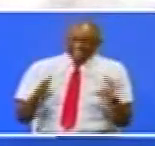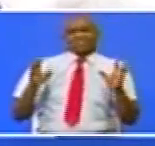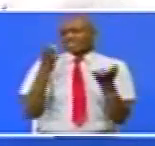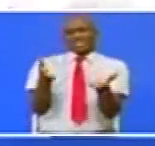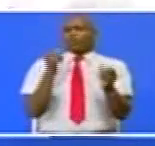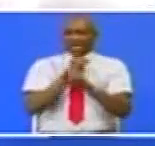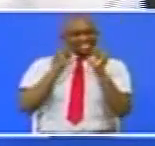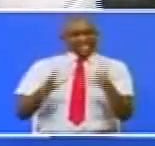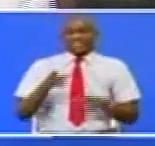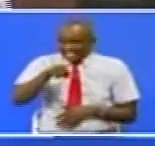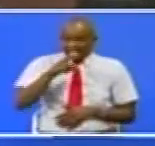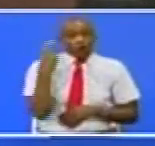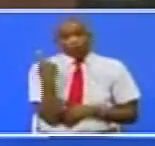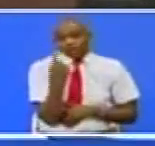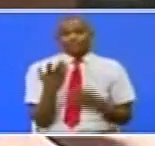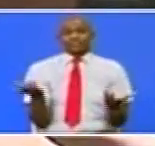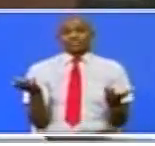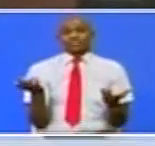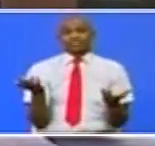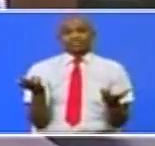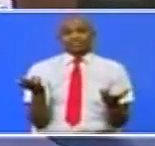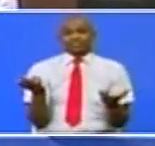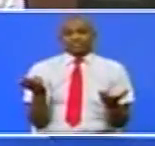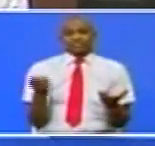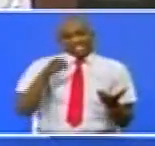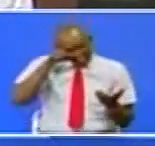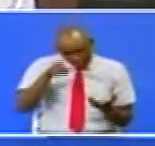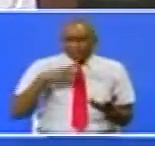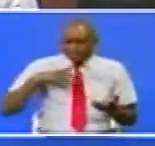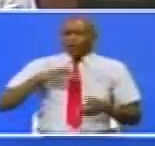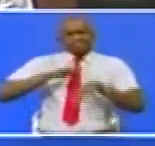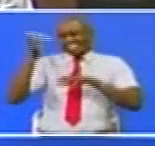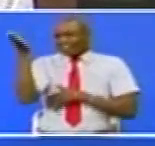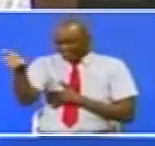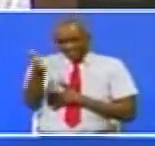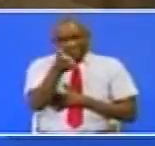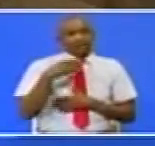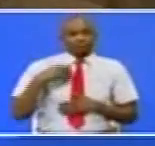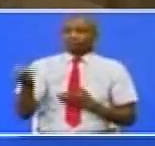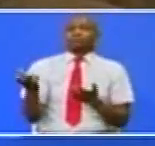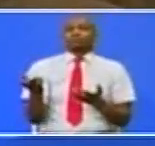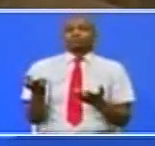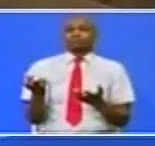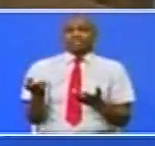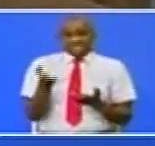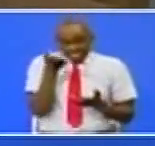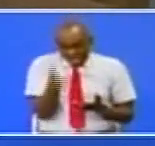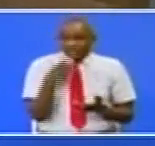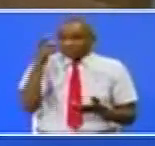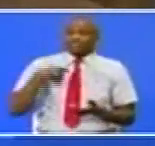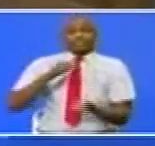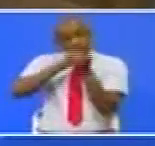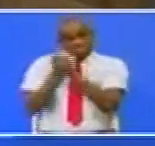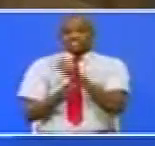here. It is just an issue of the PR exercise. And that's why those affected students, we should go to court. Calls for reversal of the